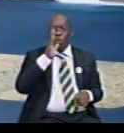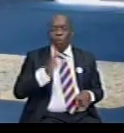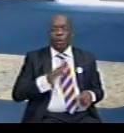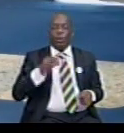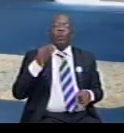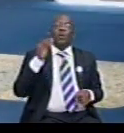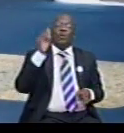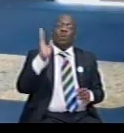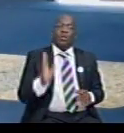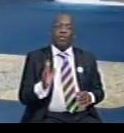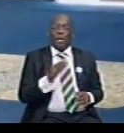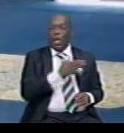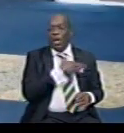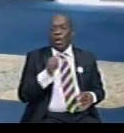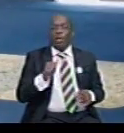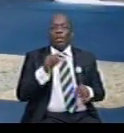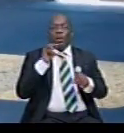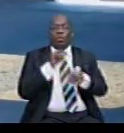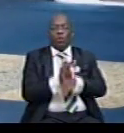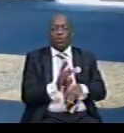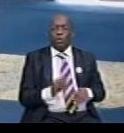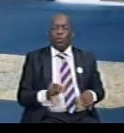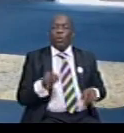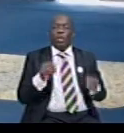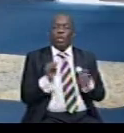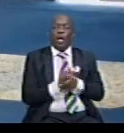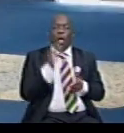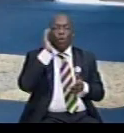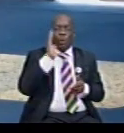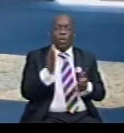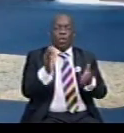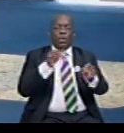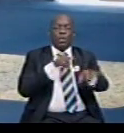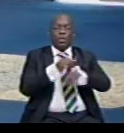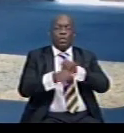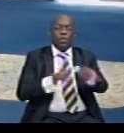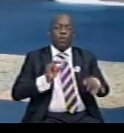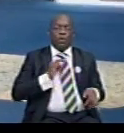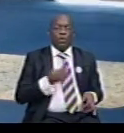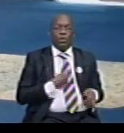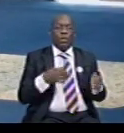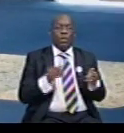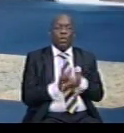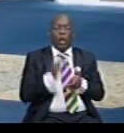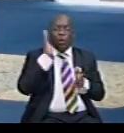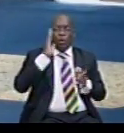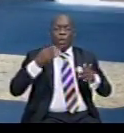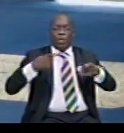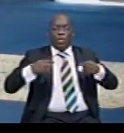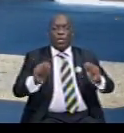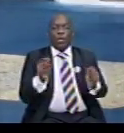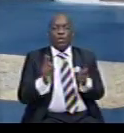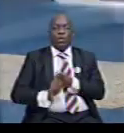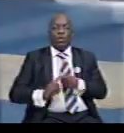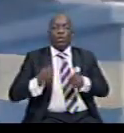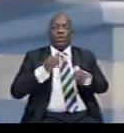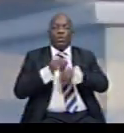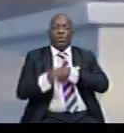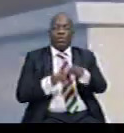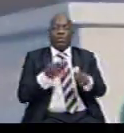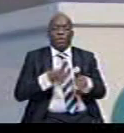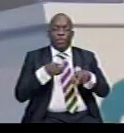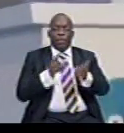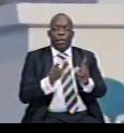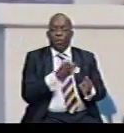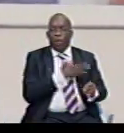preachers that will deceive us, that will try to deceive the disciples and the church. And so